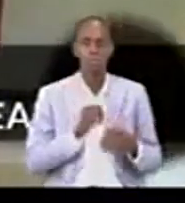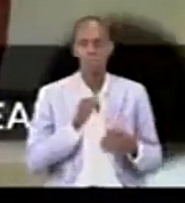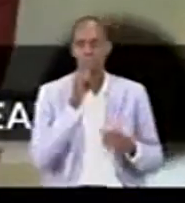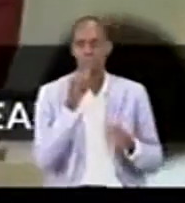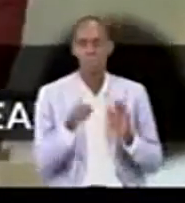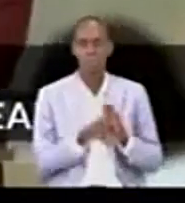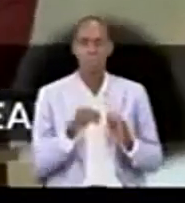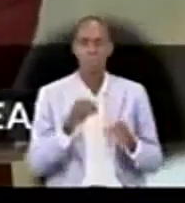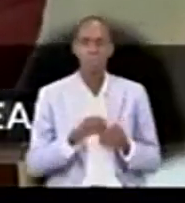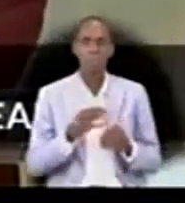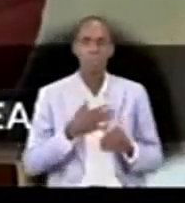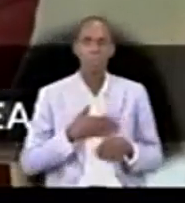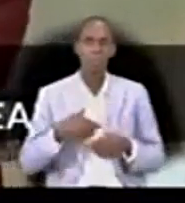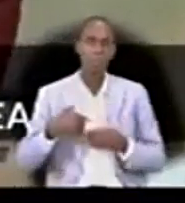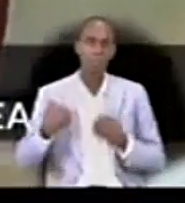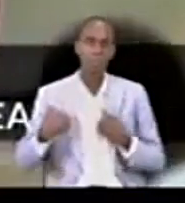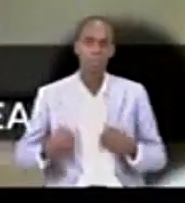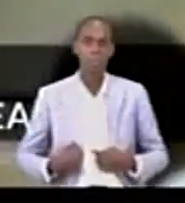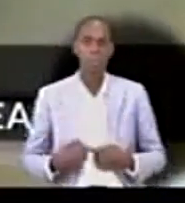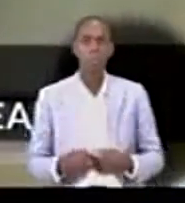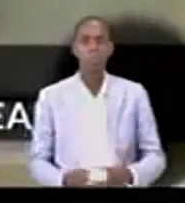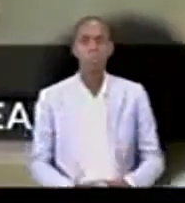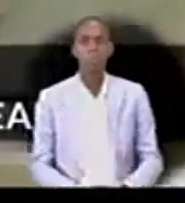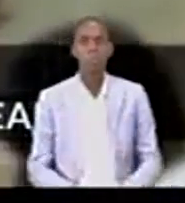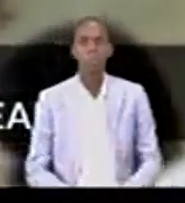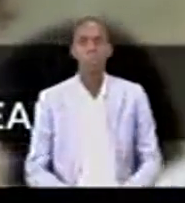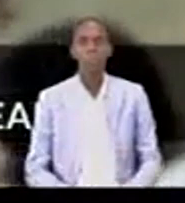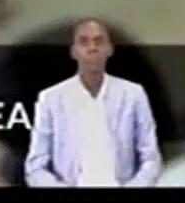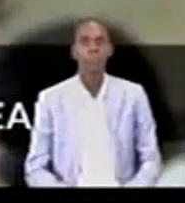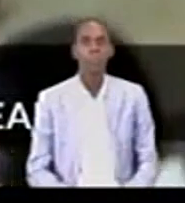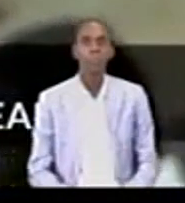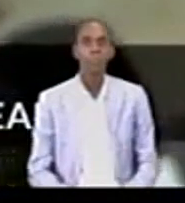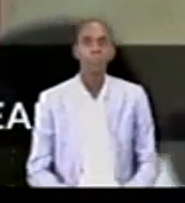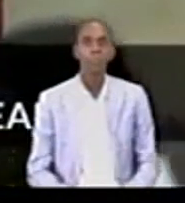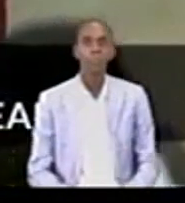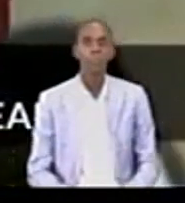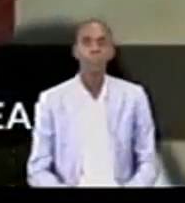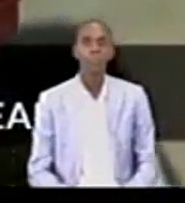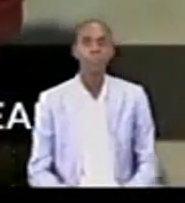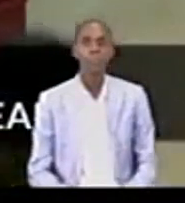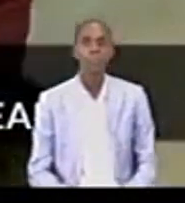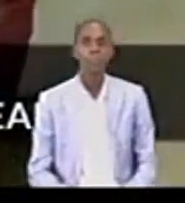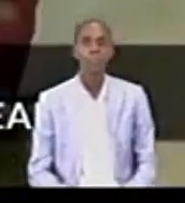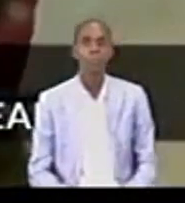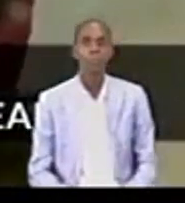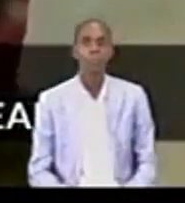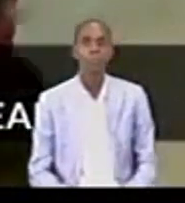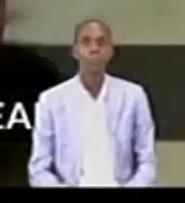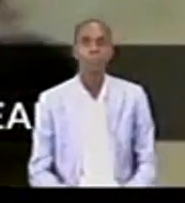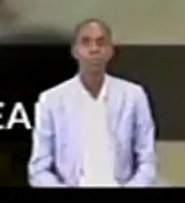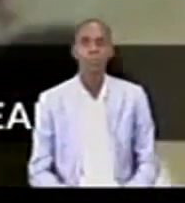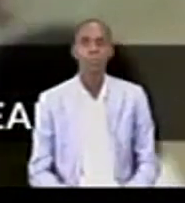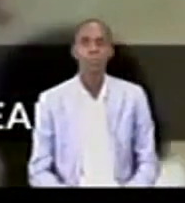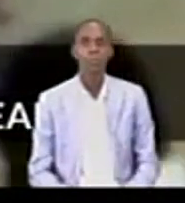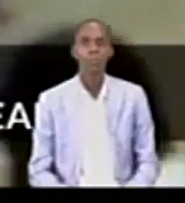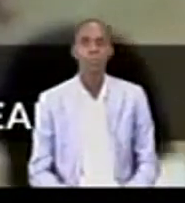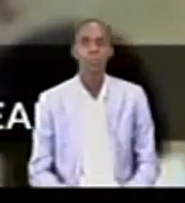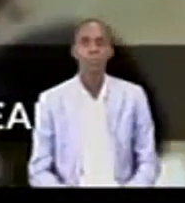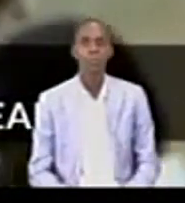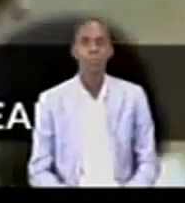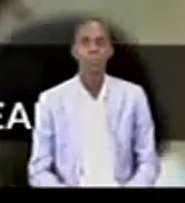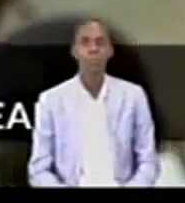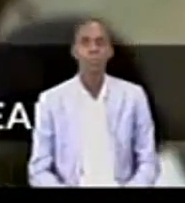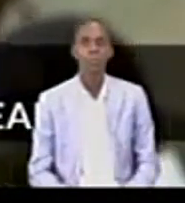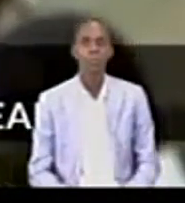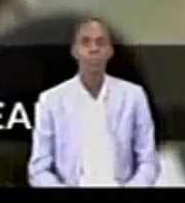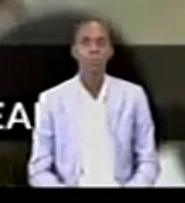The word is a lamp to my feet and a light to my path always, to guide,